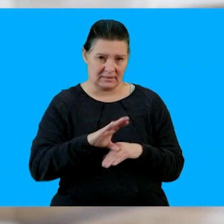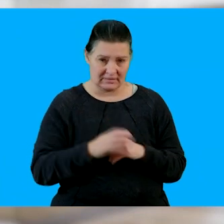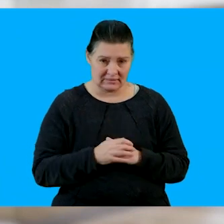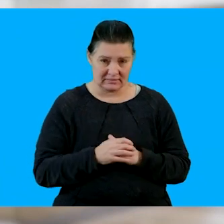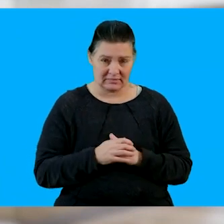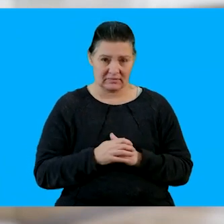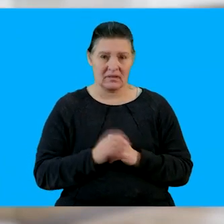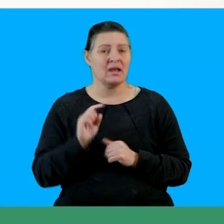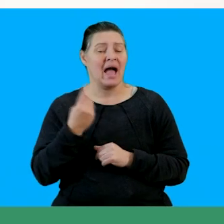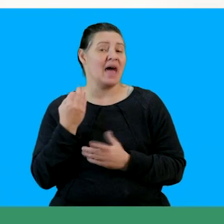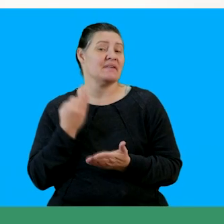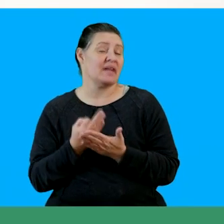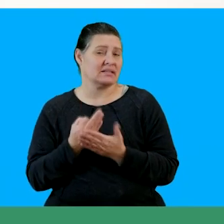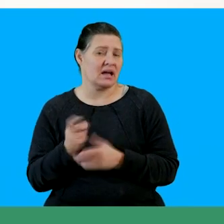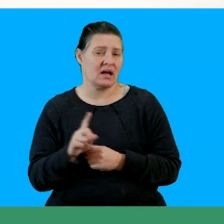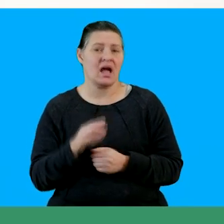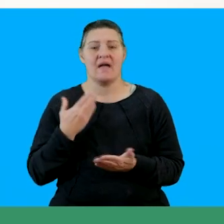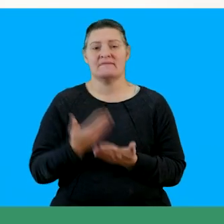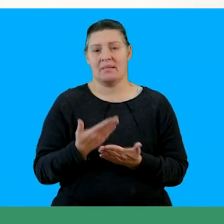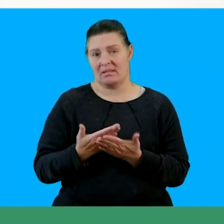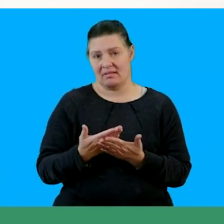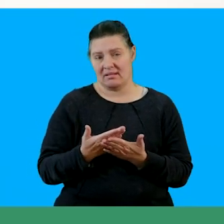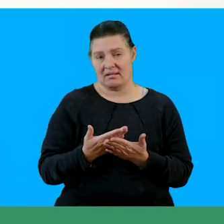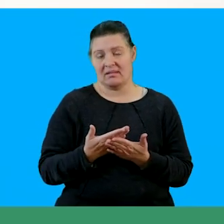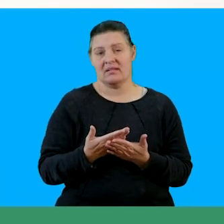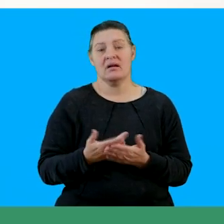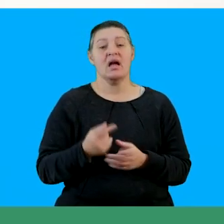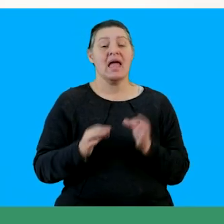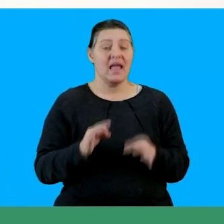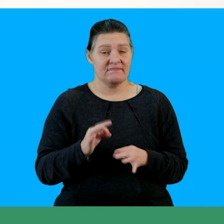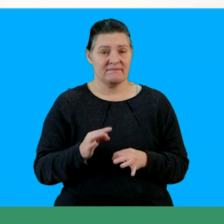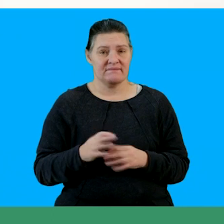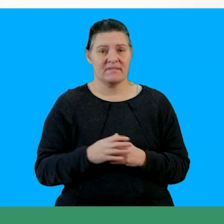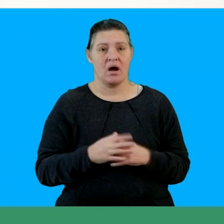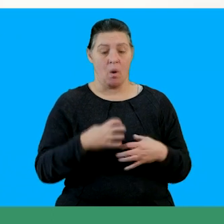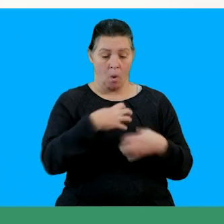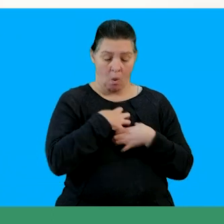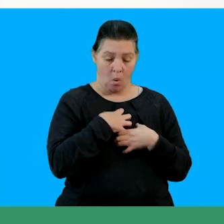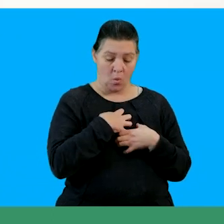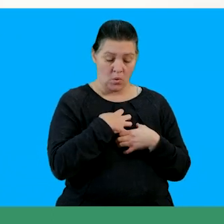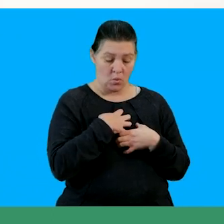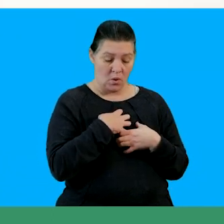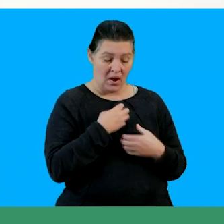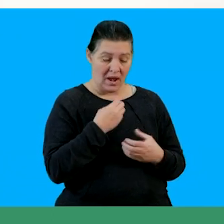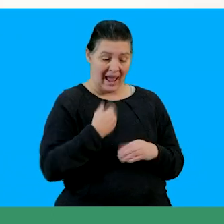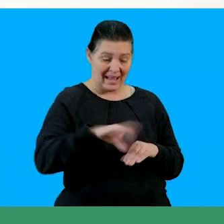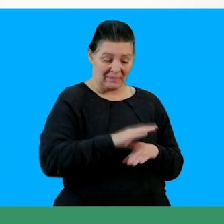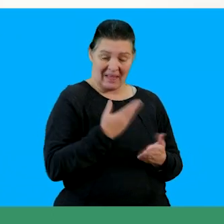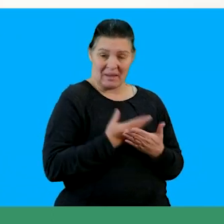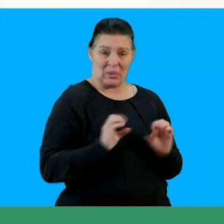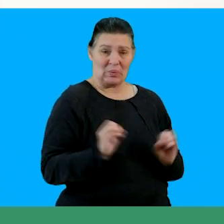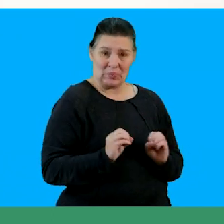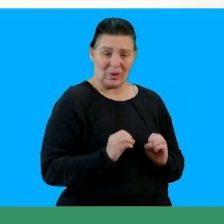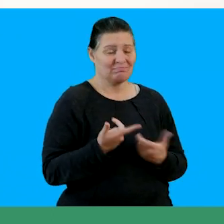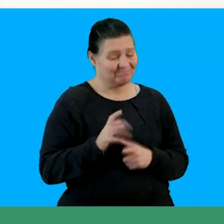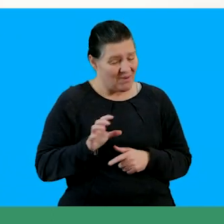capital. Then another factor is availability. If more own capital is not available, the